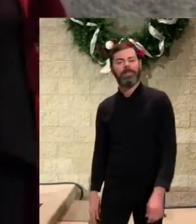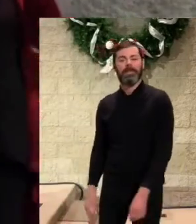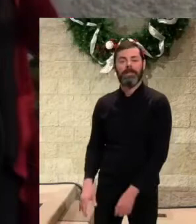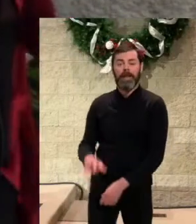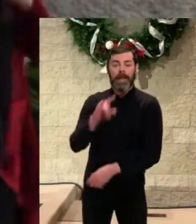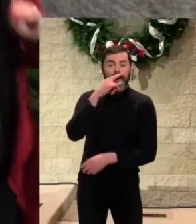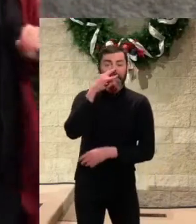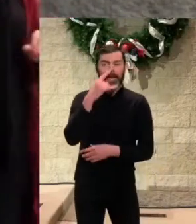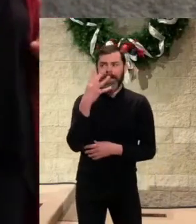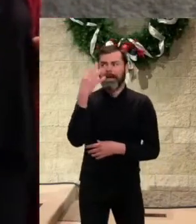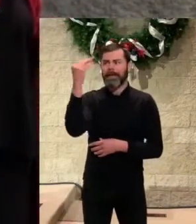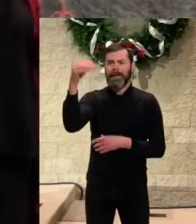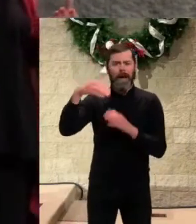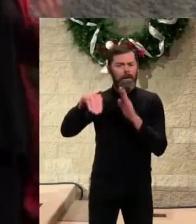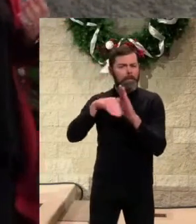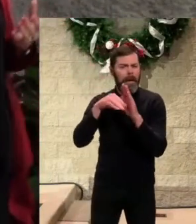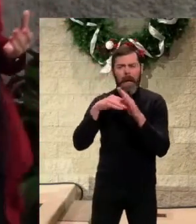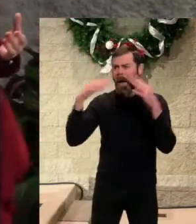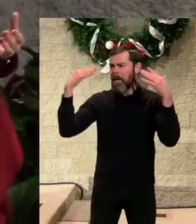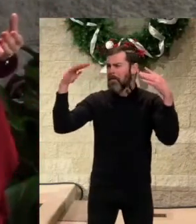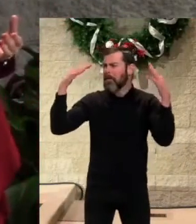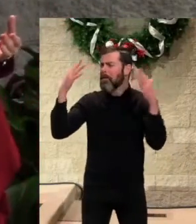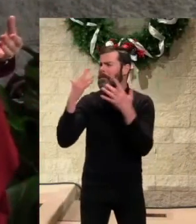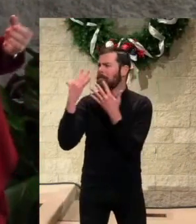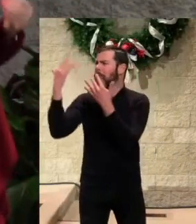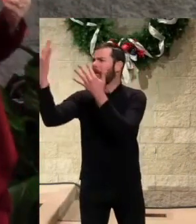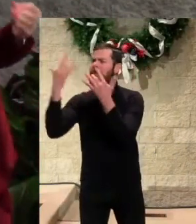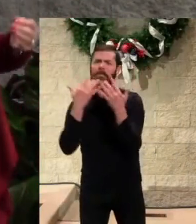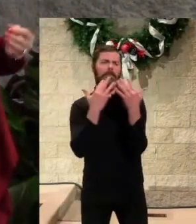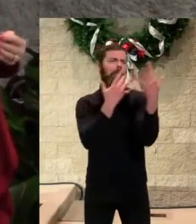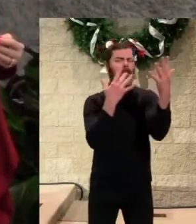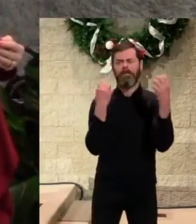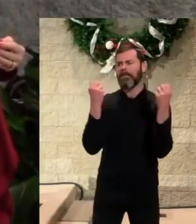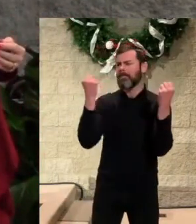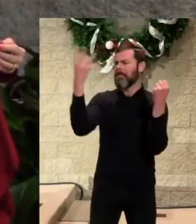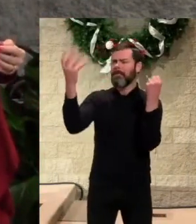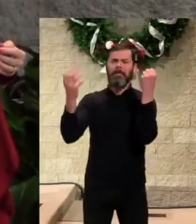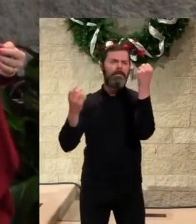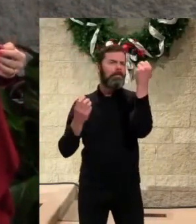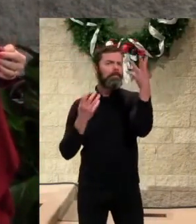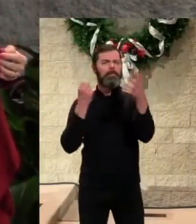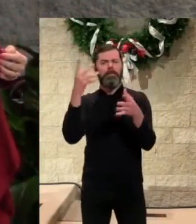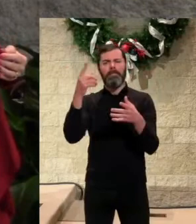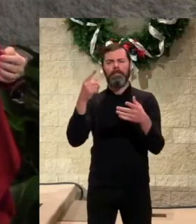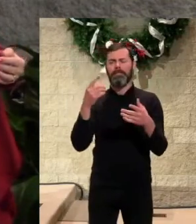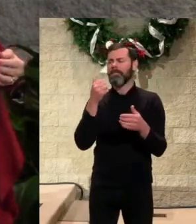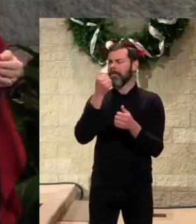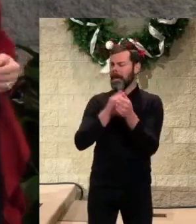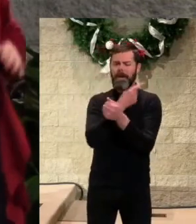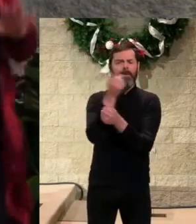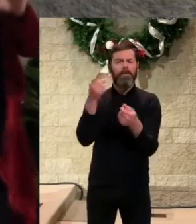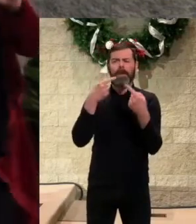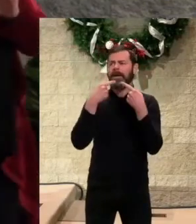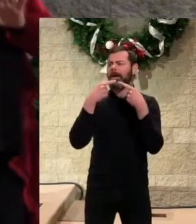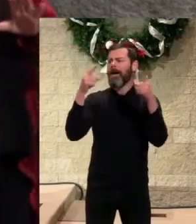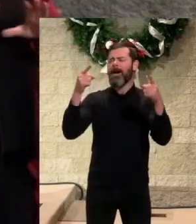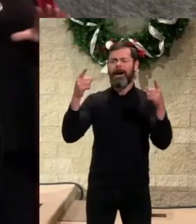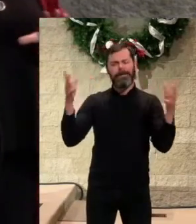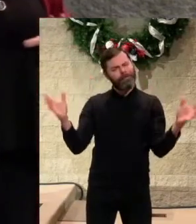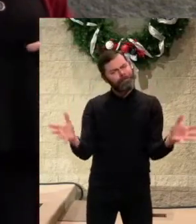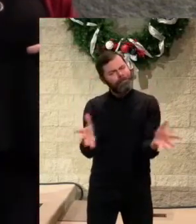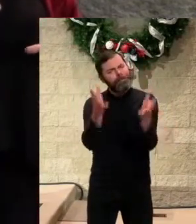The kids jingle belling and everyone telling to be of good cheer. It's